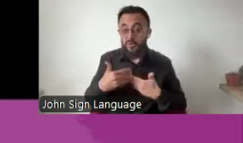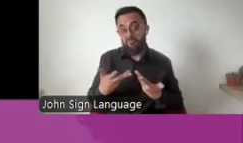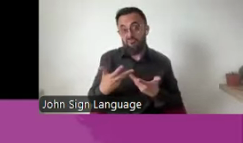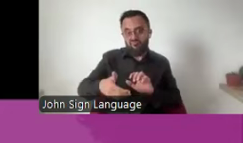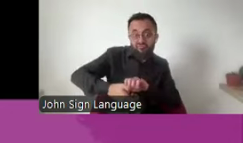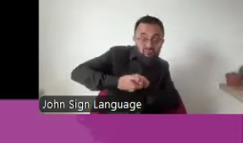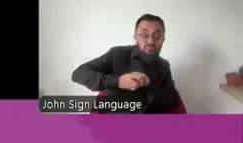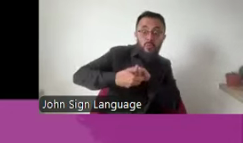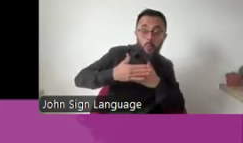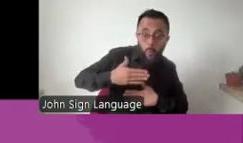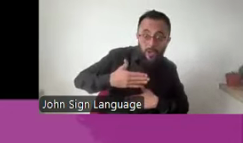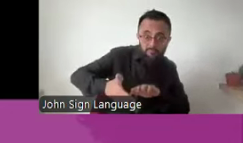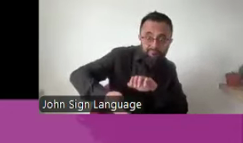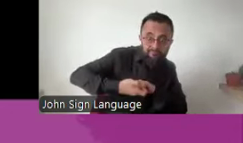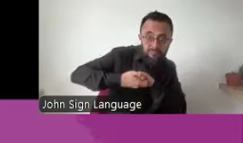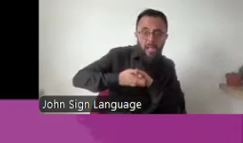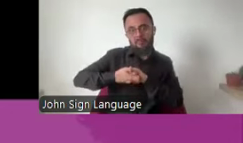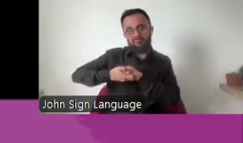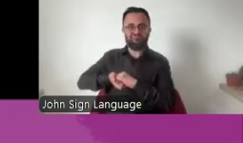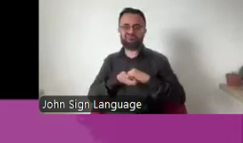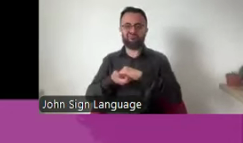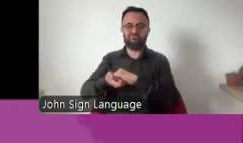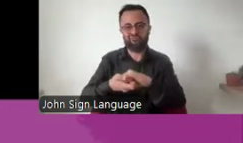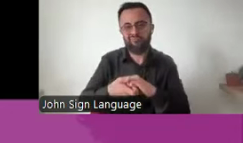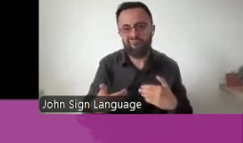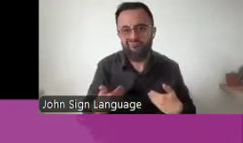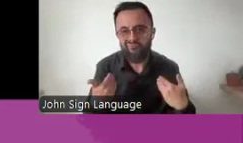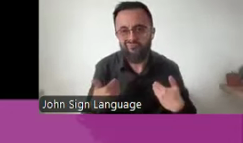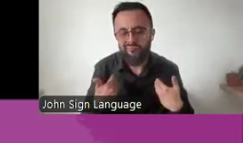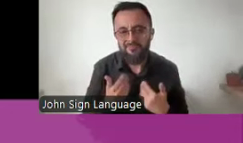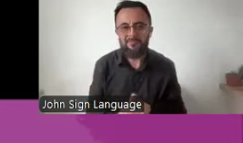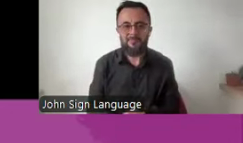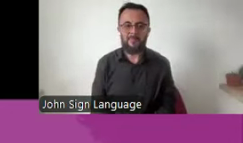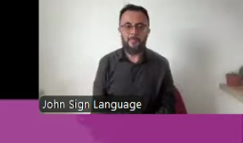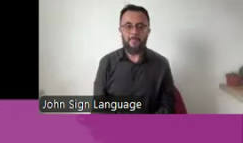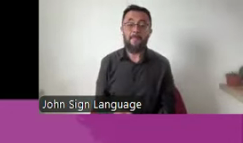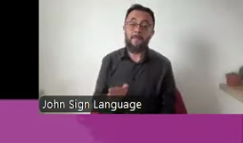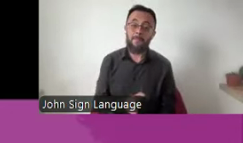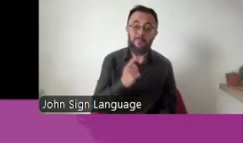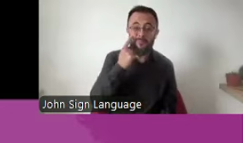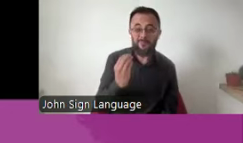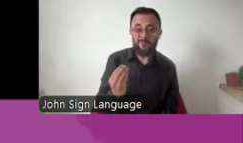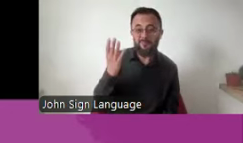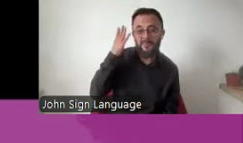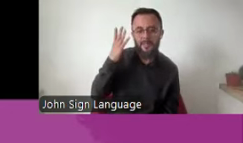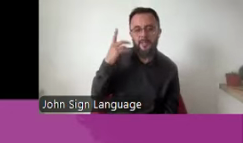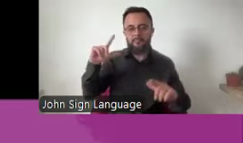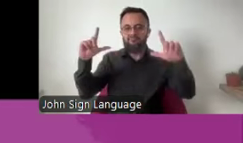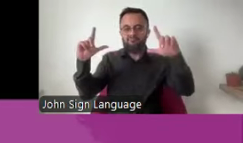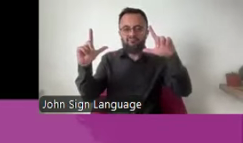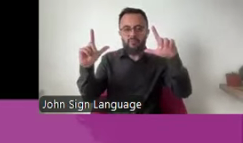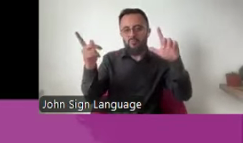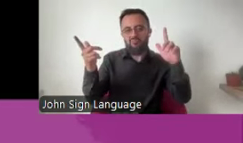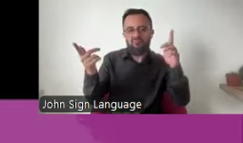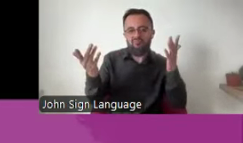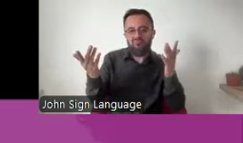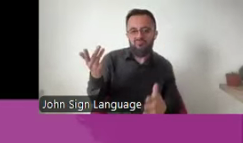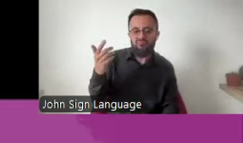On this slide is a little bit of illustration of what this process can look like. This